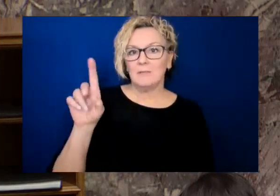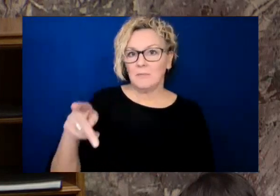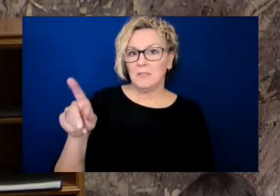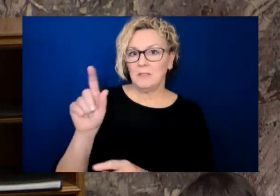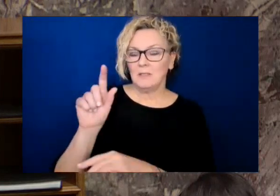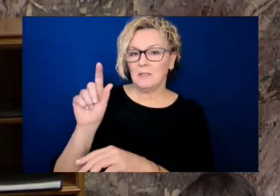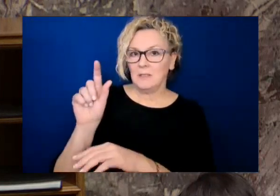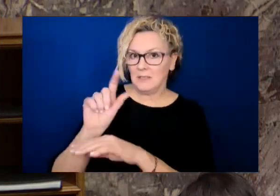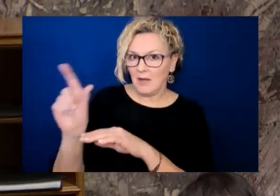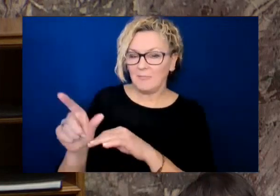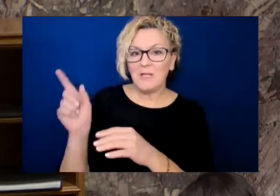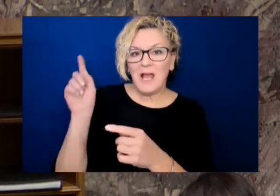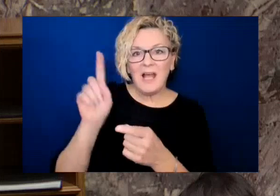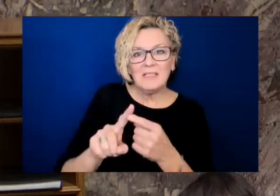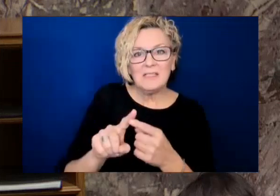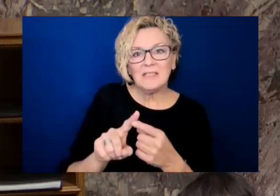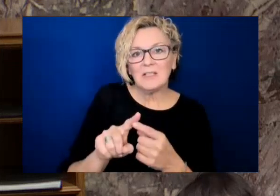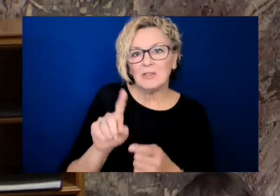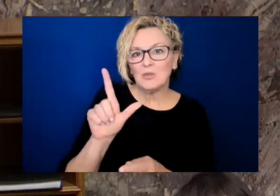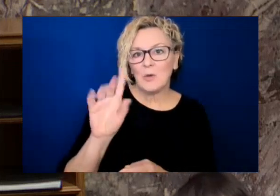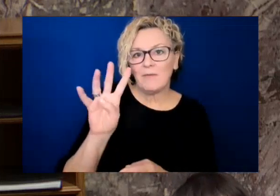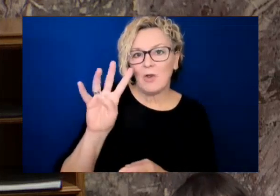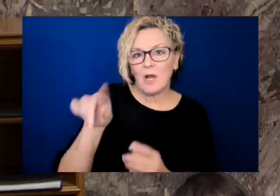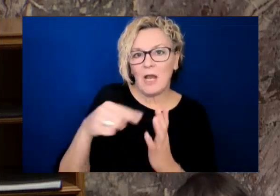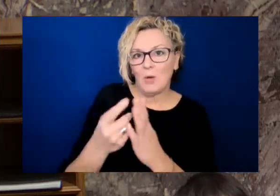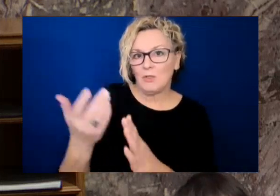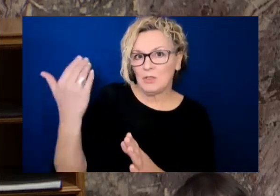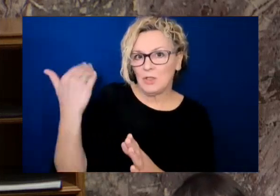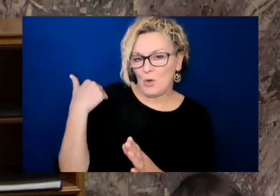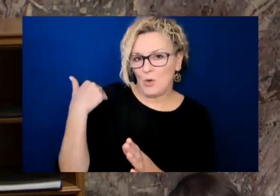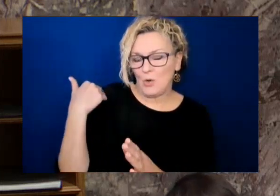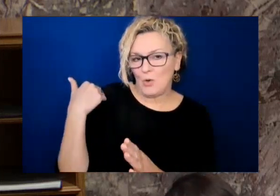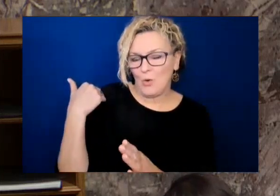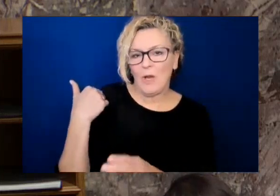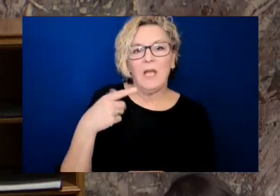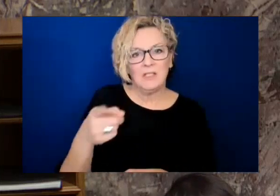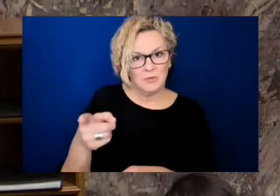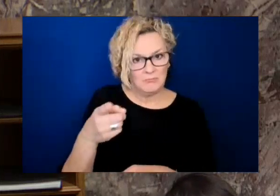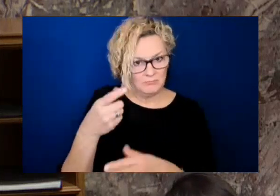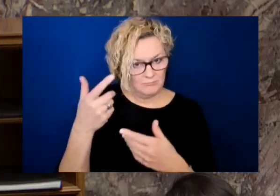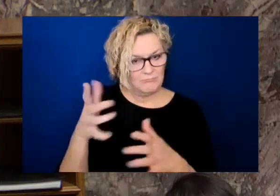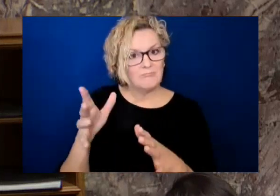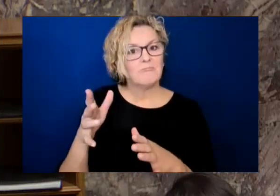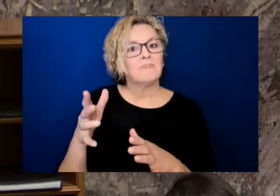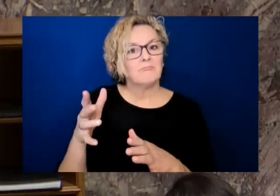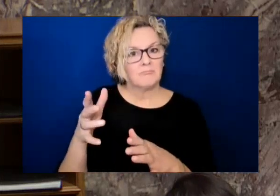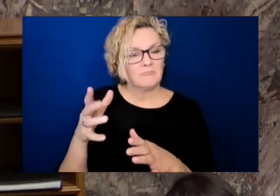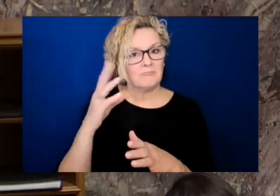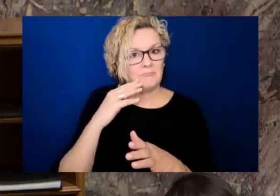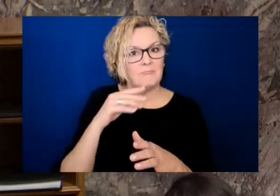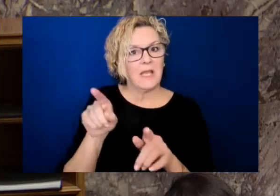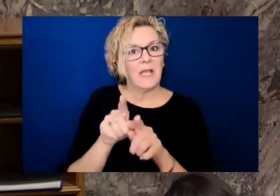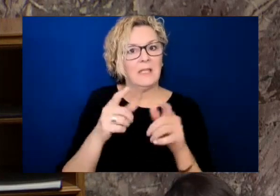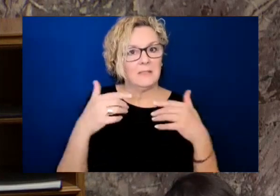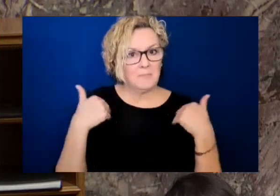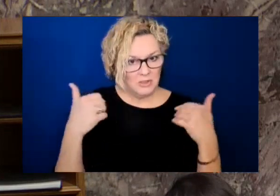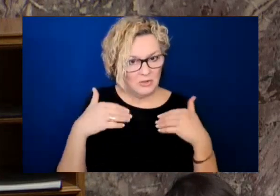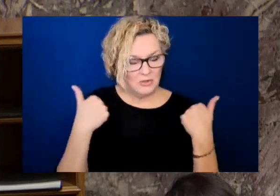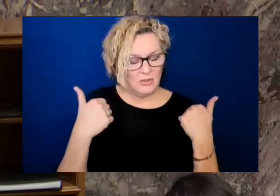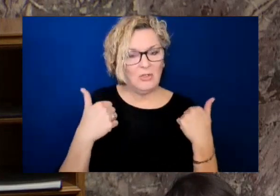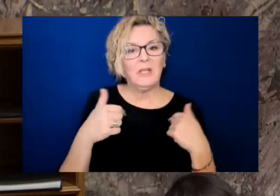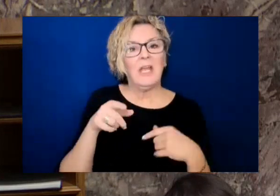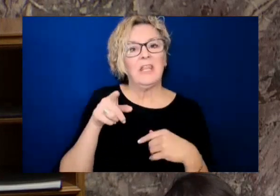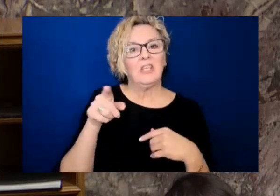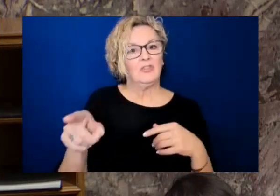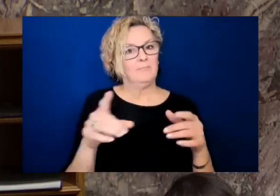part of this government for the entire term that they've been in power. And the systemic anti-Semitism that she